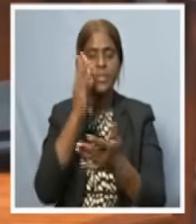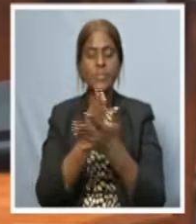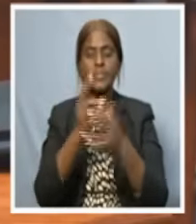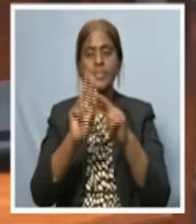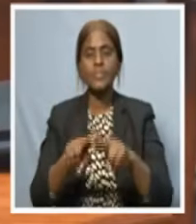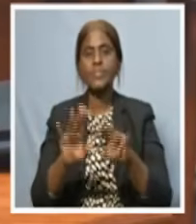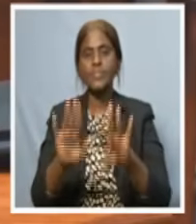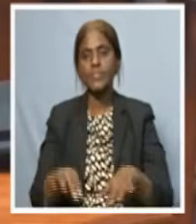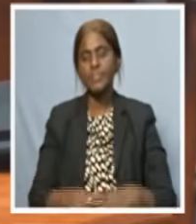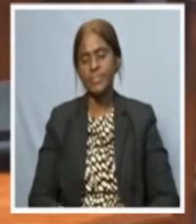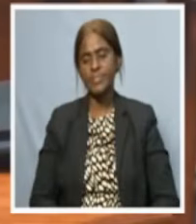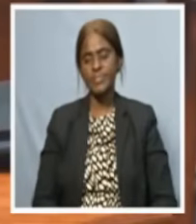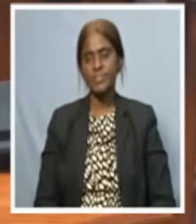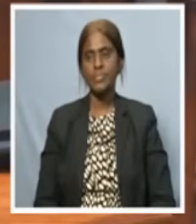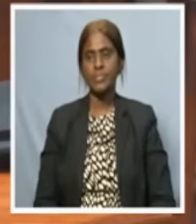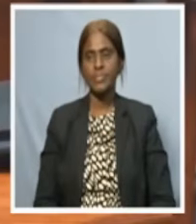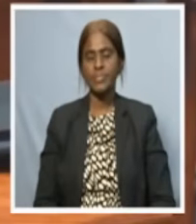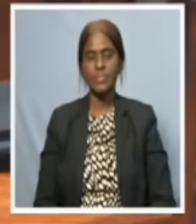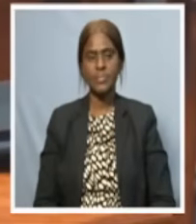your seat.